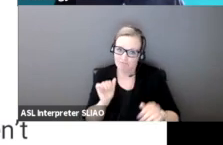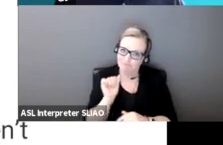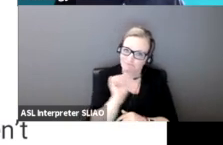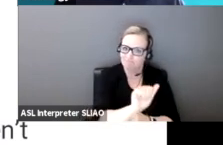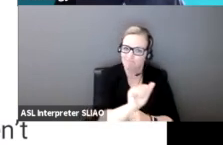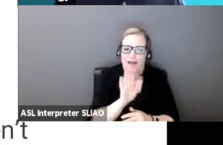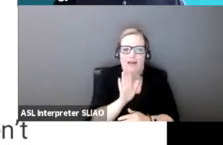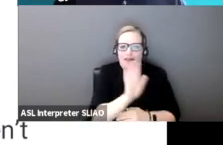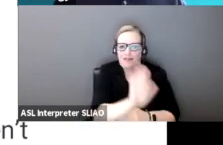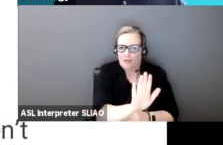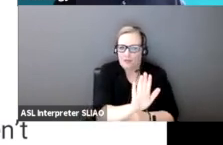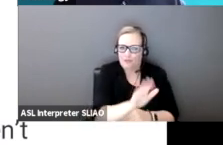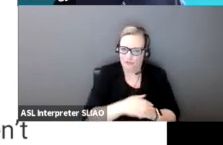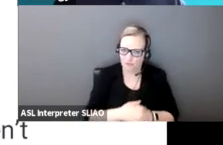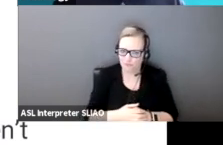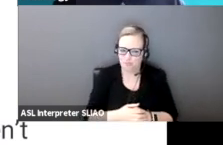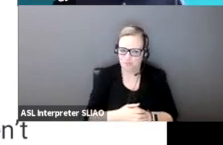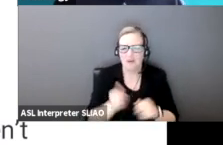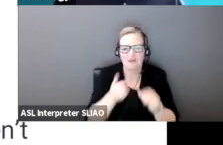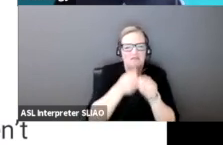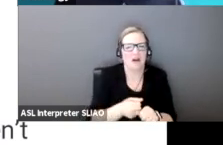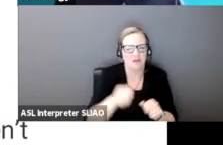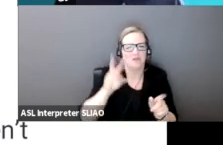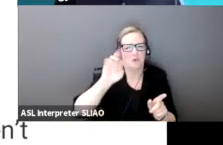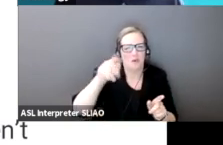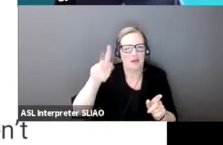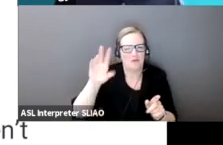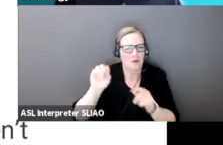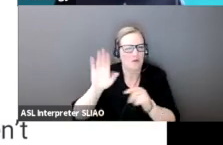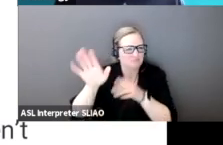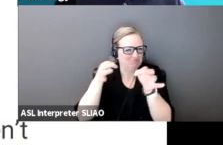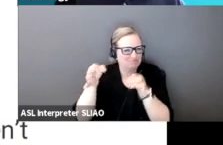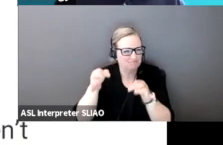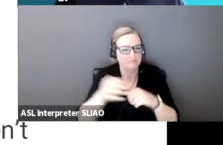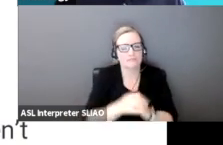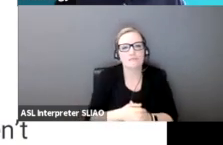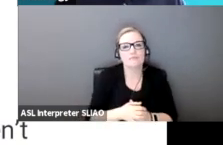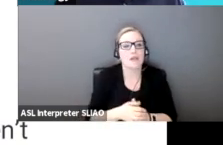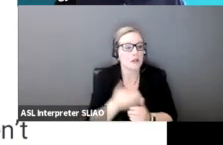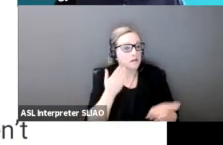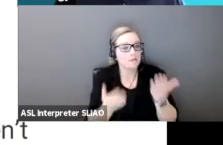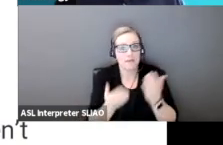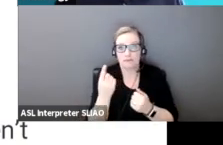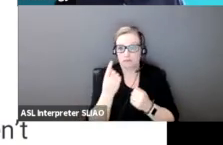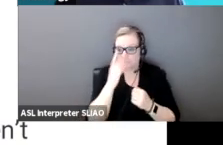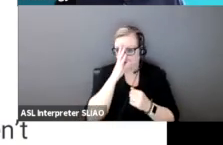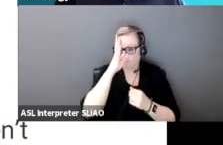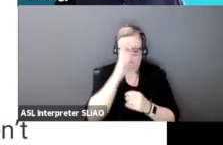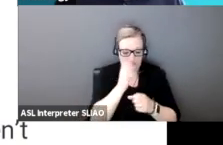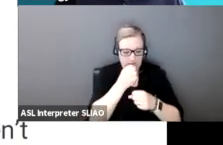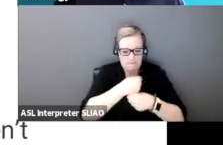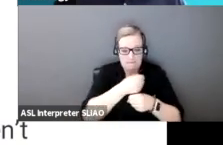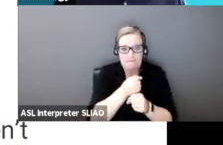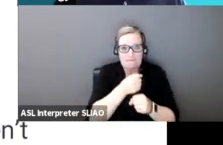definition says. Products of your work which may be useful for your business, but which aren't directly tangible